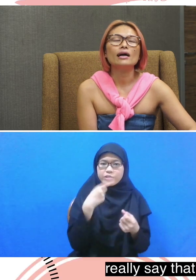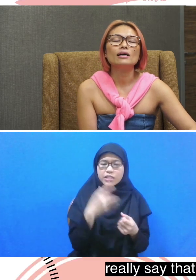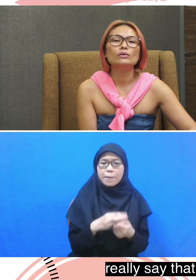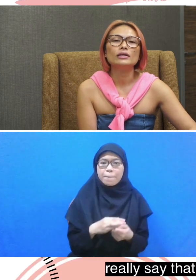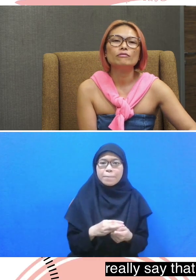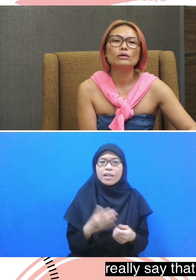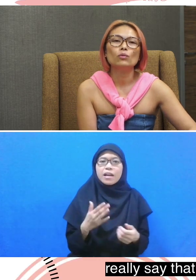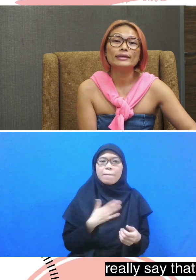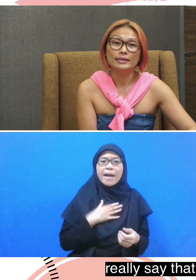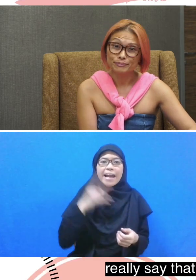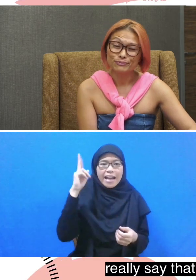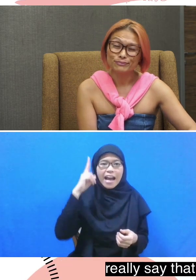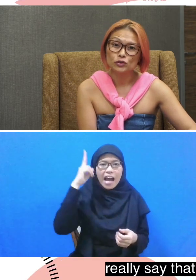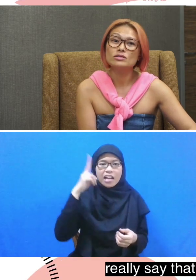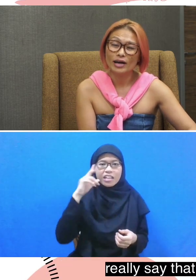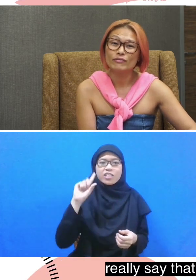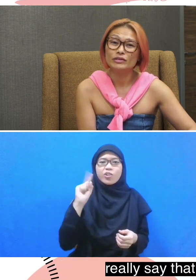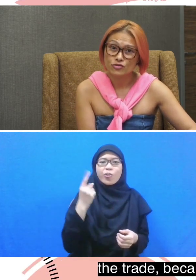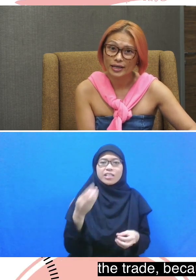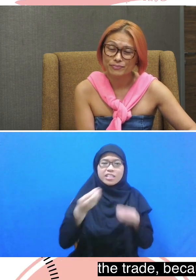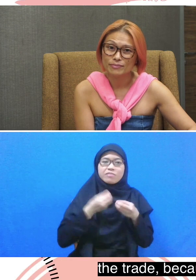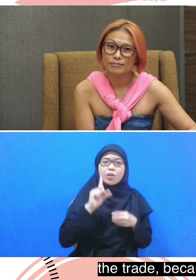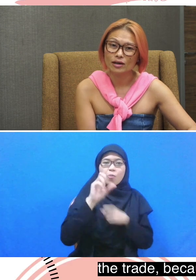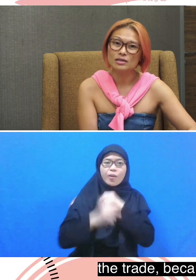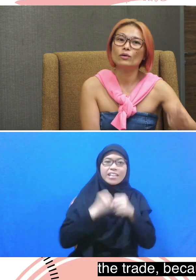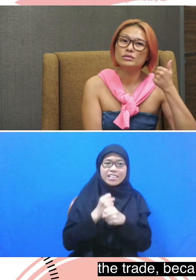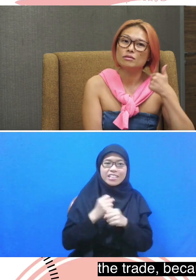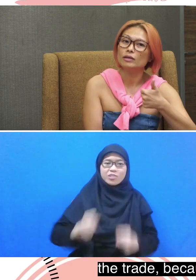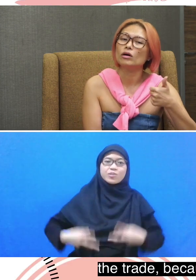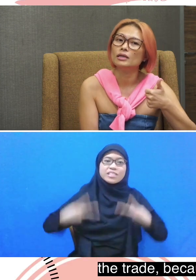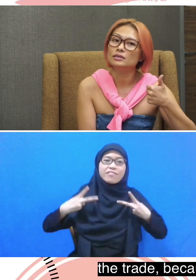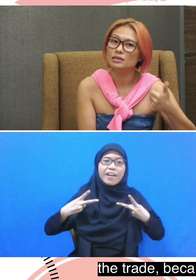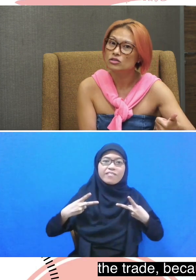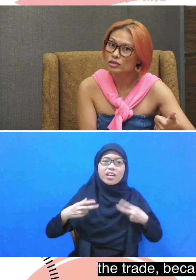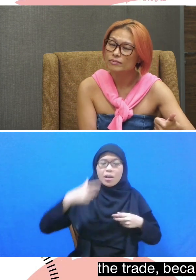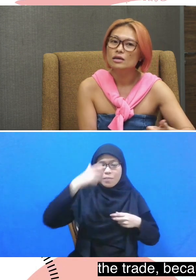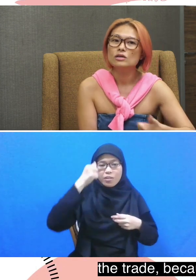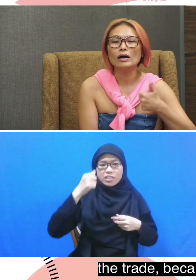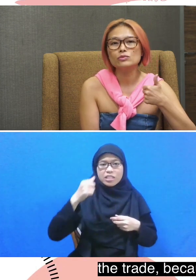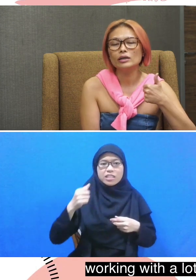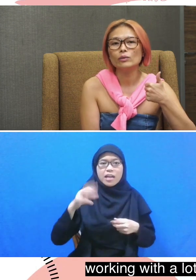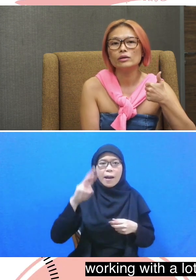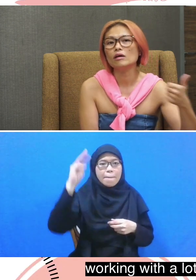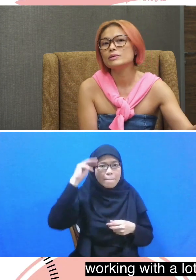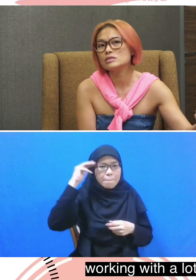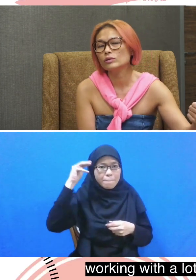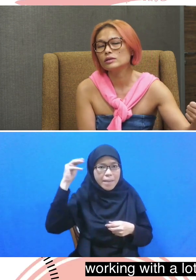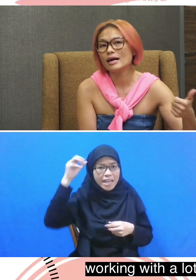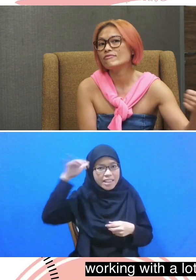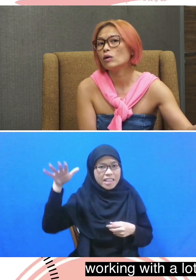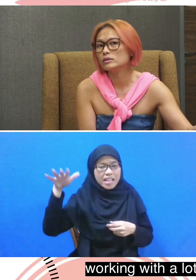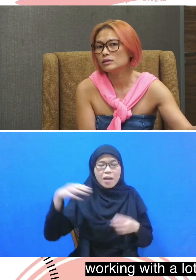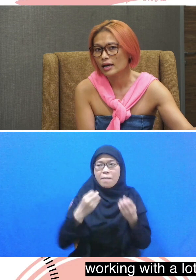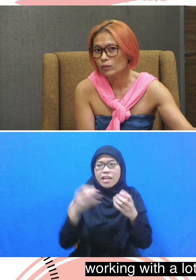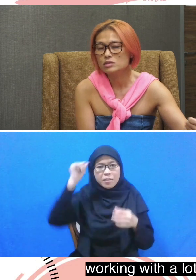my uncle only gave me 1 year to survive in the trade, because it was a male-dominated industry. So I was working with a lot of business owners that